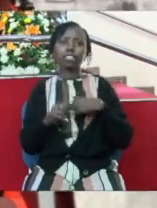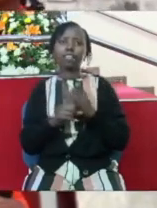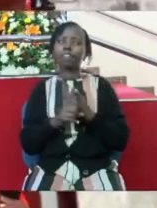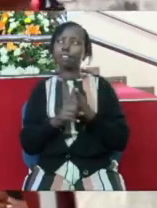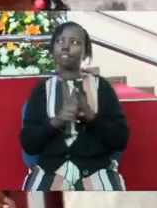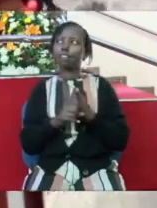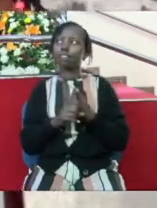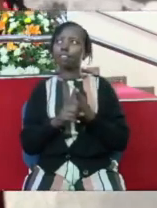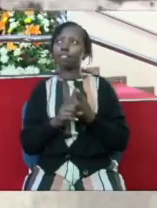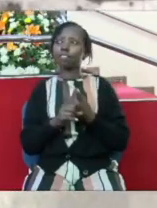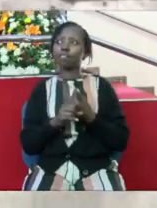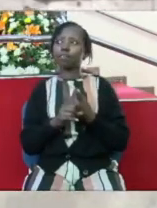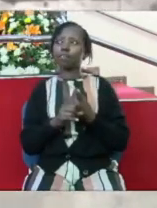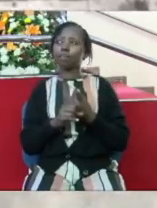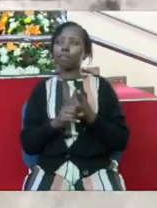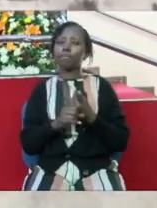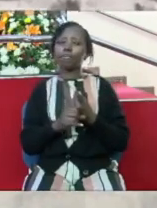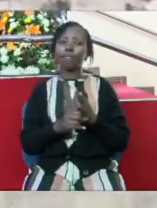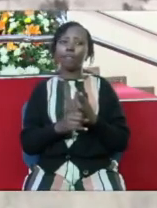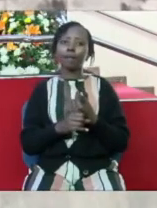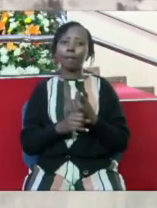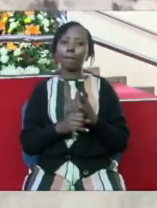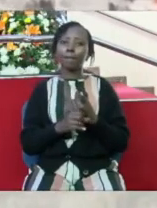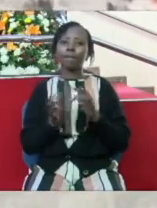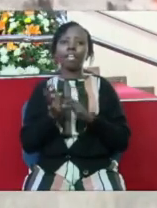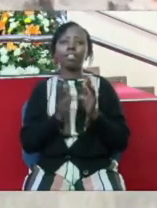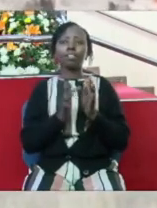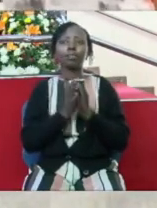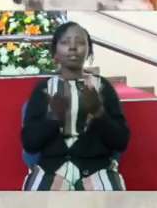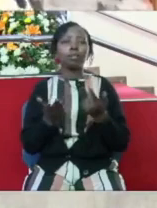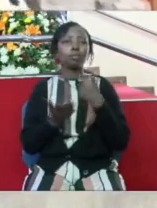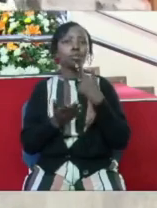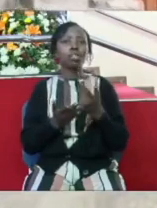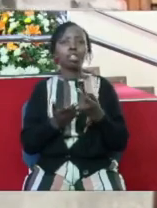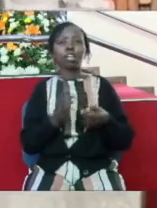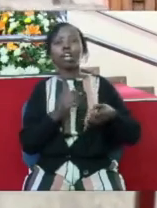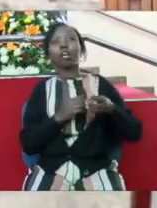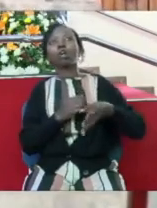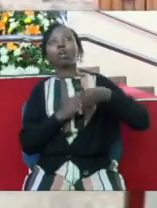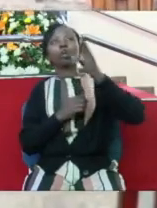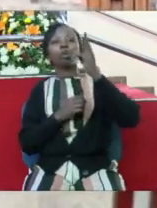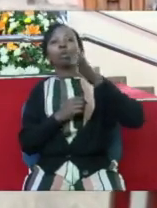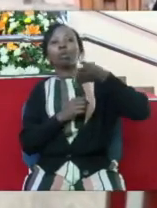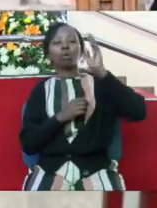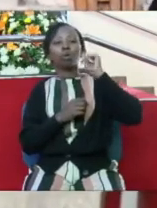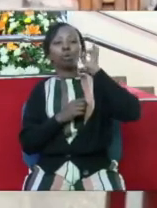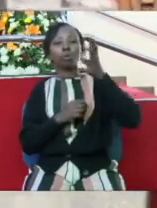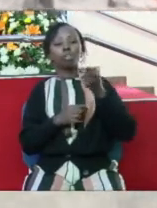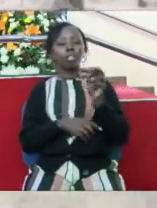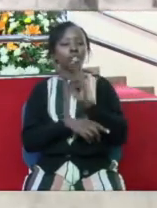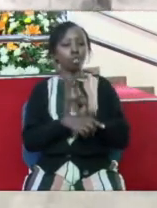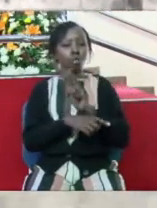the book of Timothy. Katika kitabu cha Timotheo. The Bible says that he will be willing to use you for noble use. Ataweza kutumia